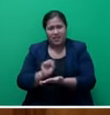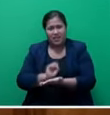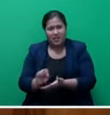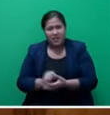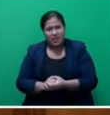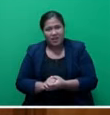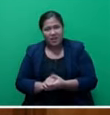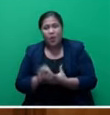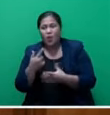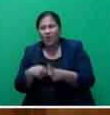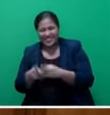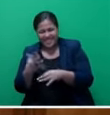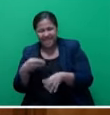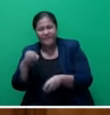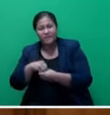subjected to